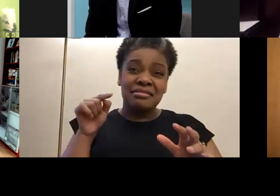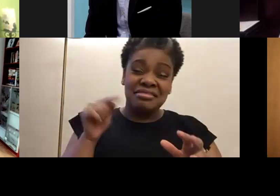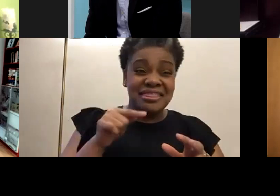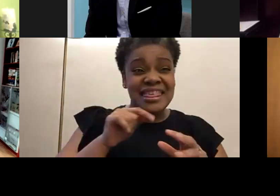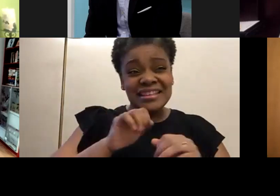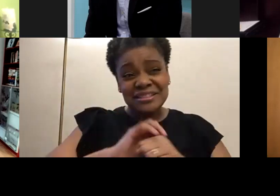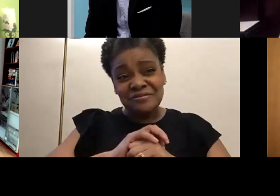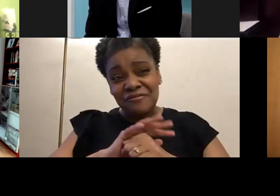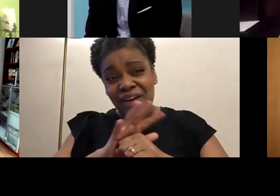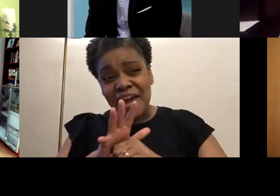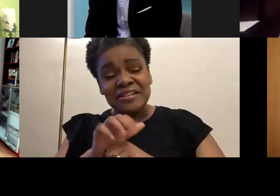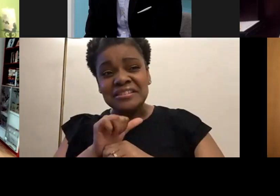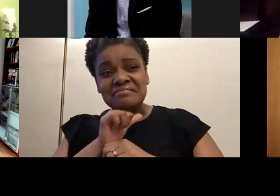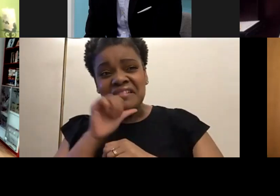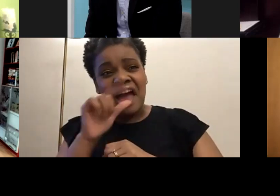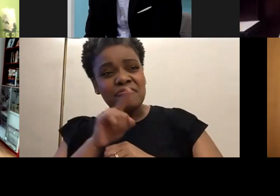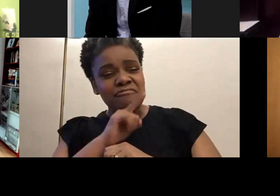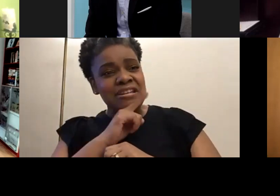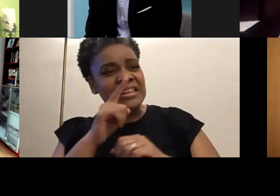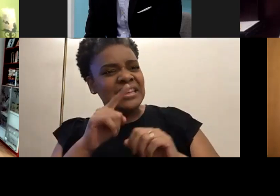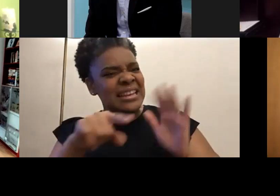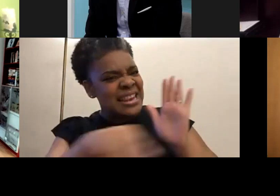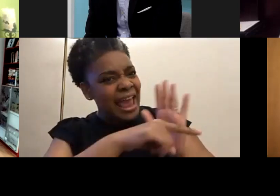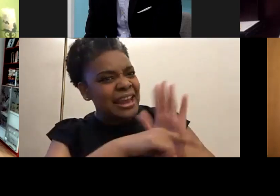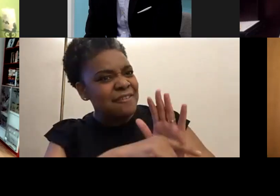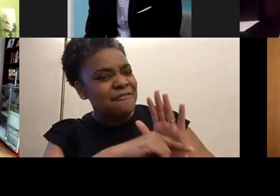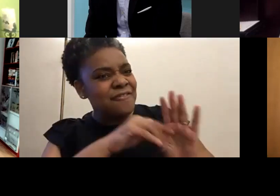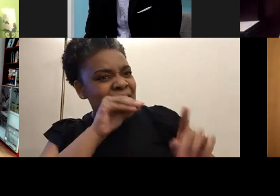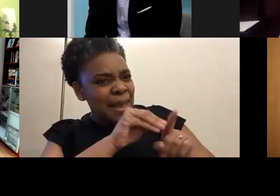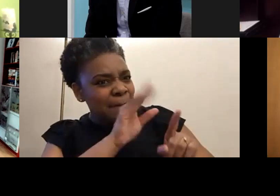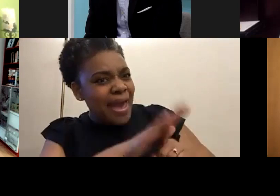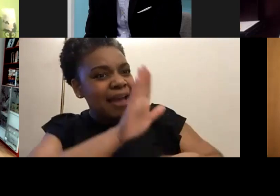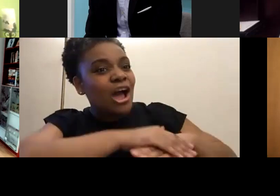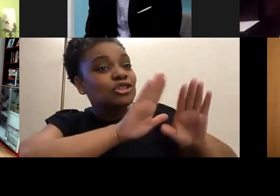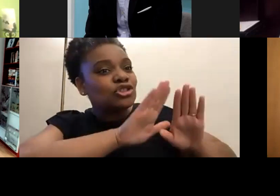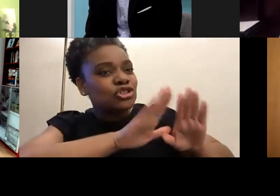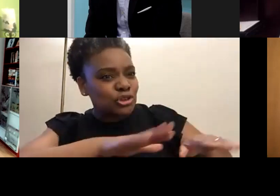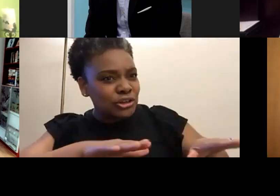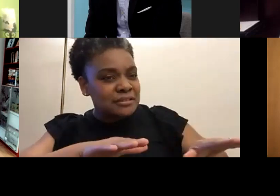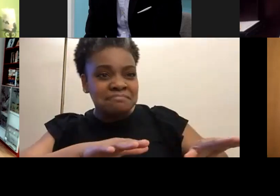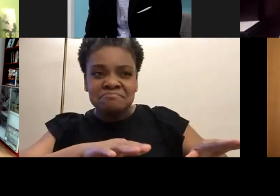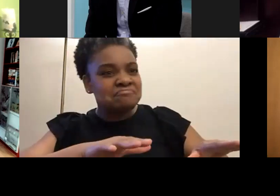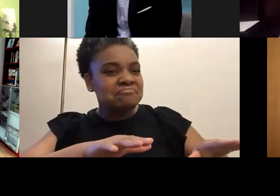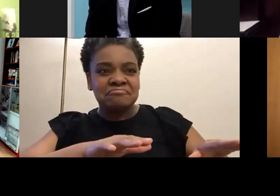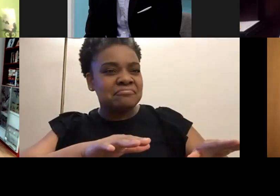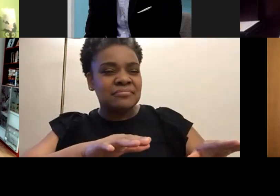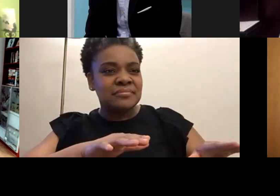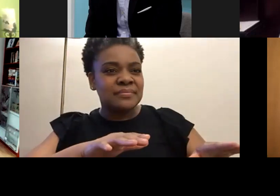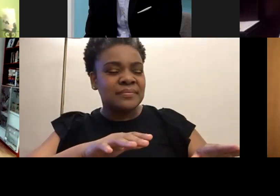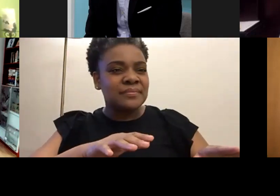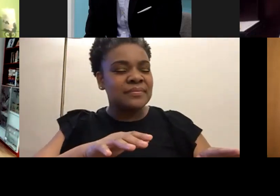huge impact negatively on children. You guys can imagine what a pandemic would look like that hugely impacted